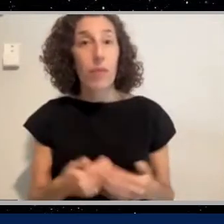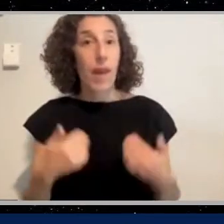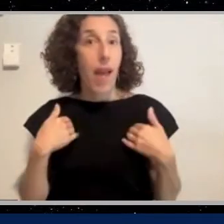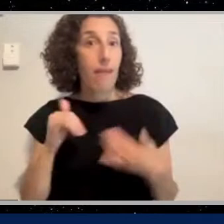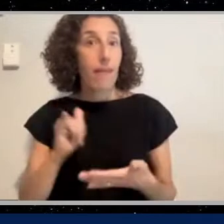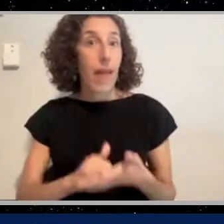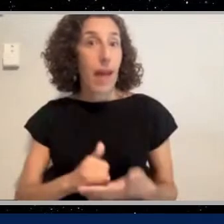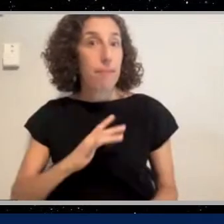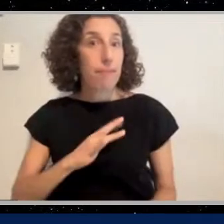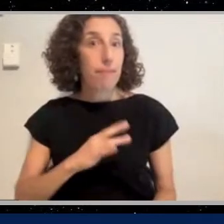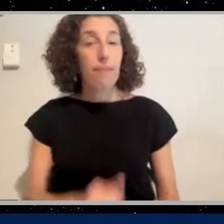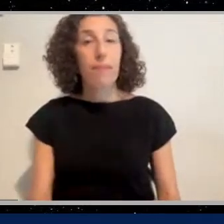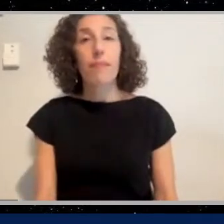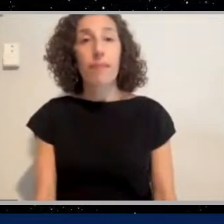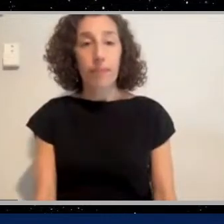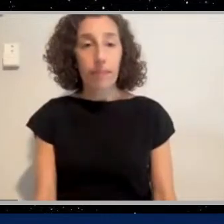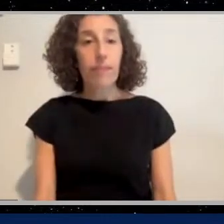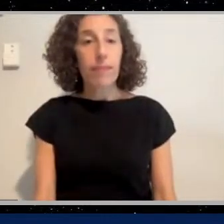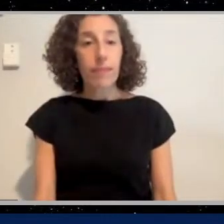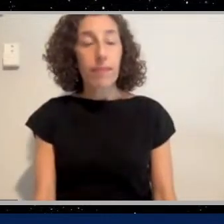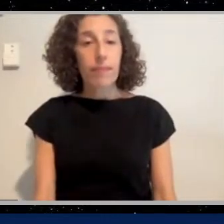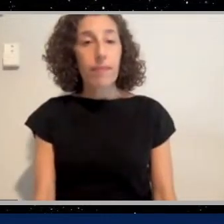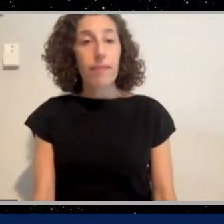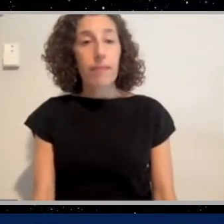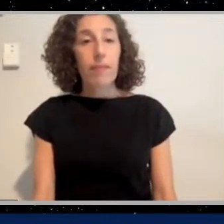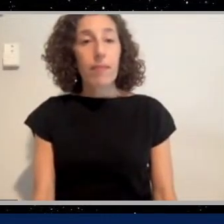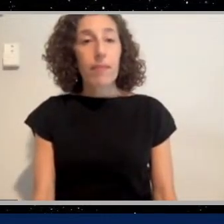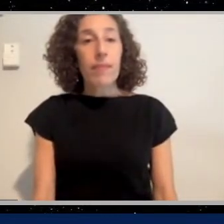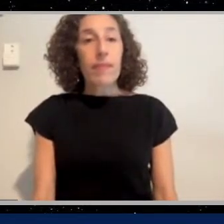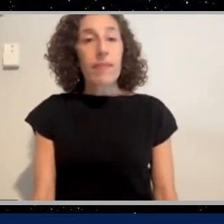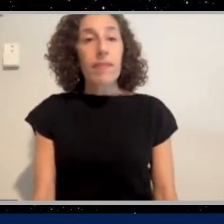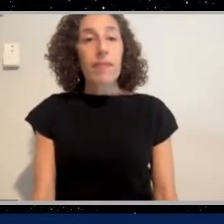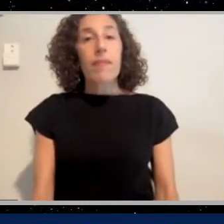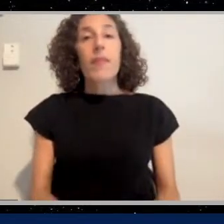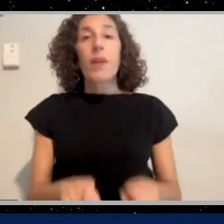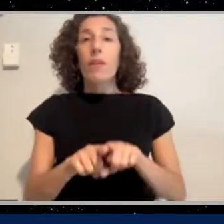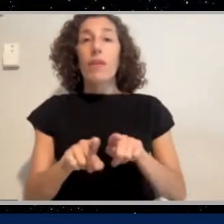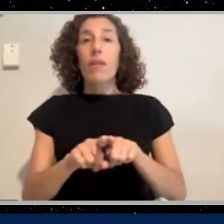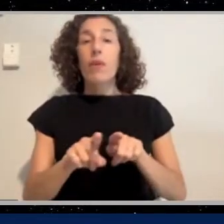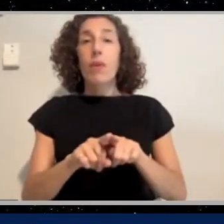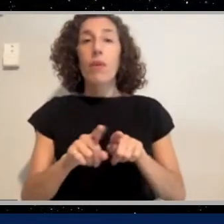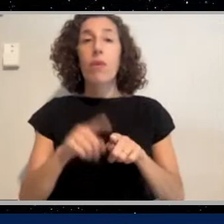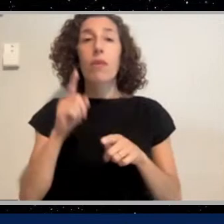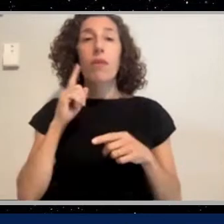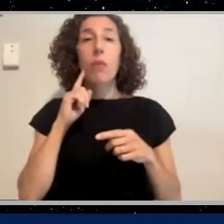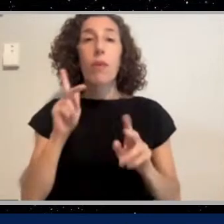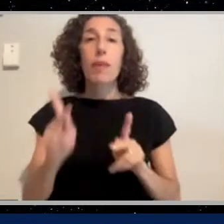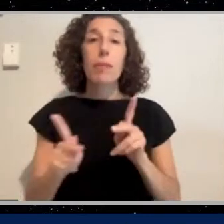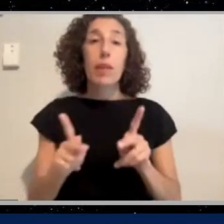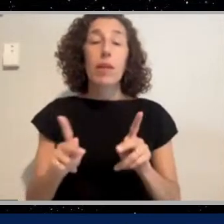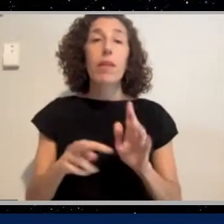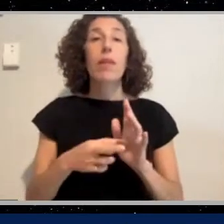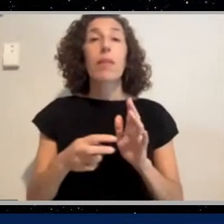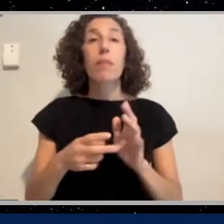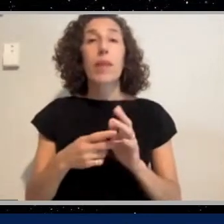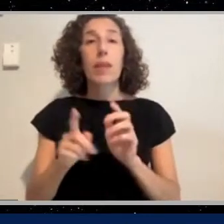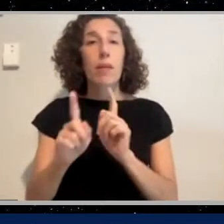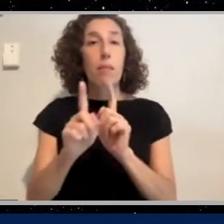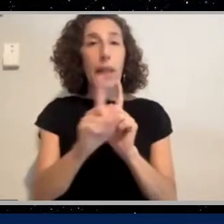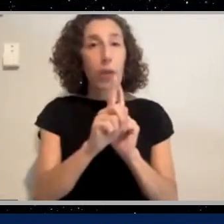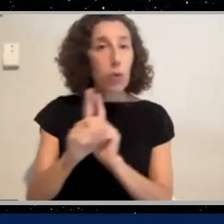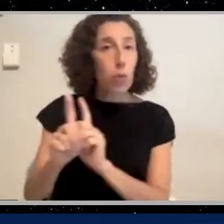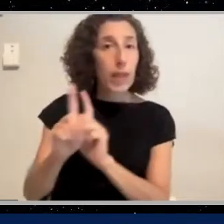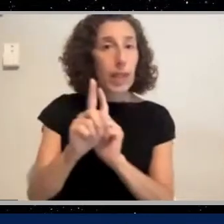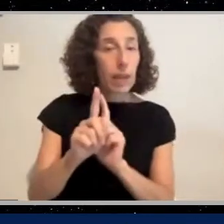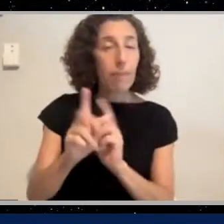folks have access to the mentoring and networking and capital that they need to even propose these ideas. So that's